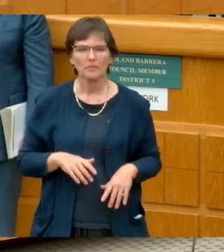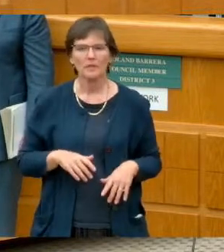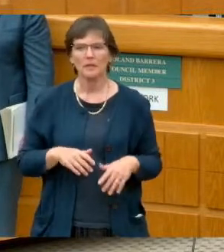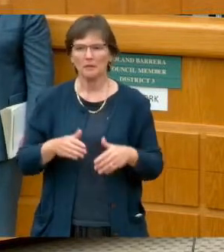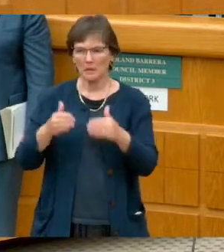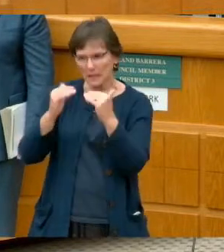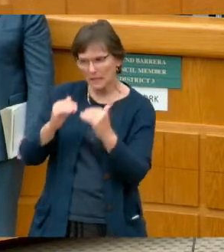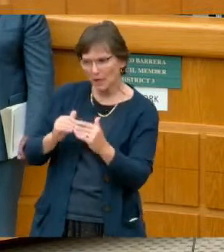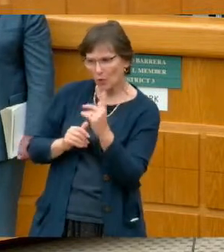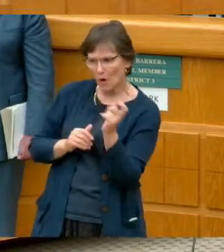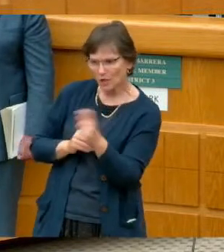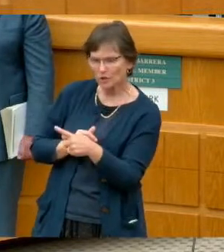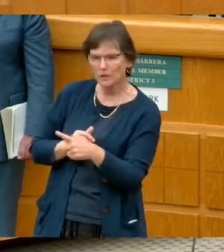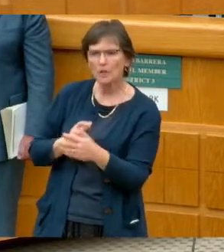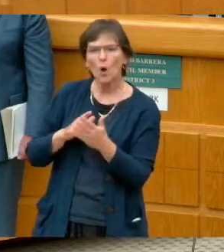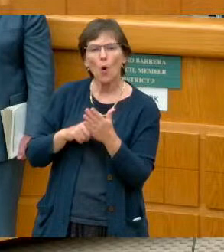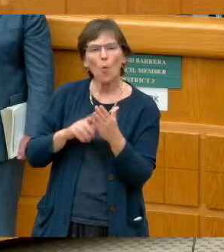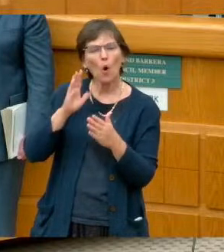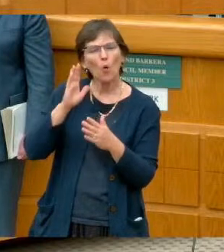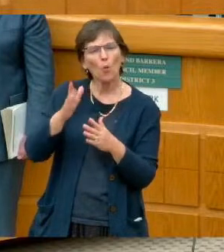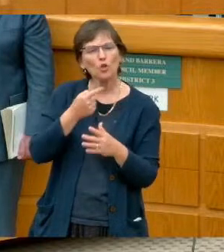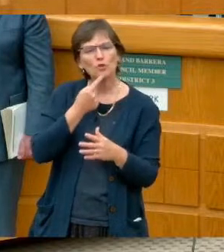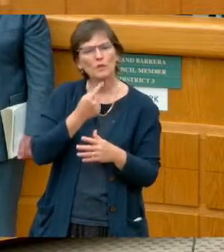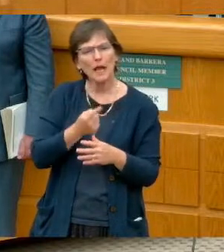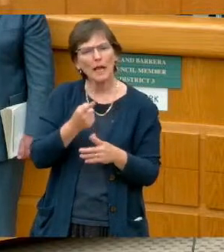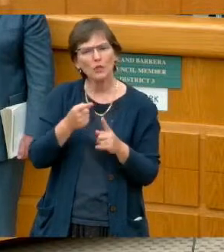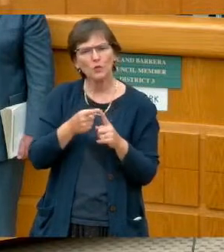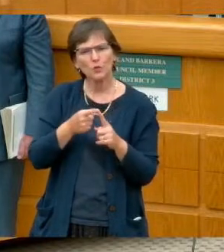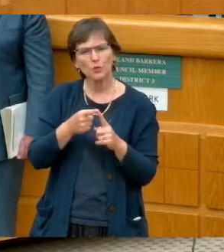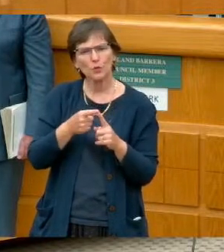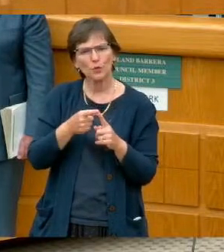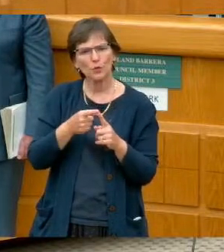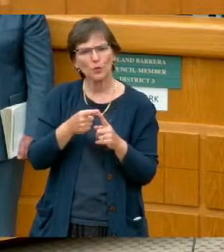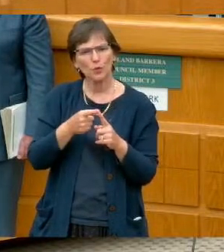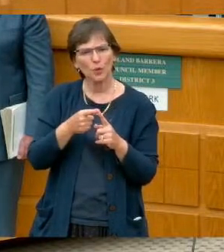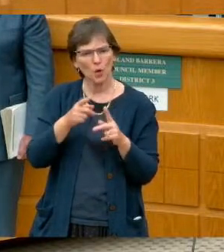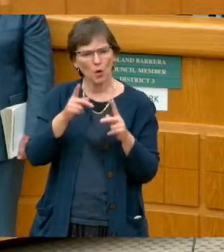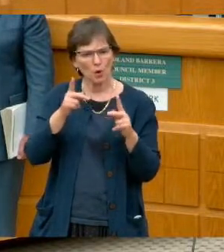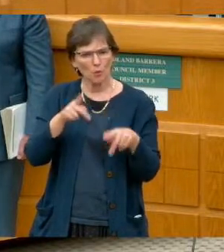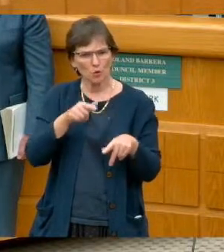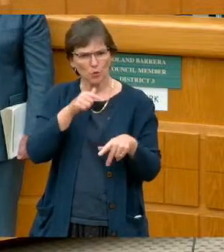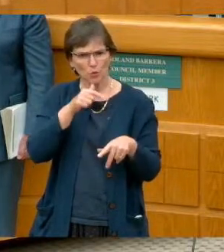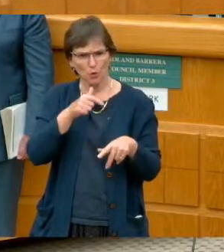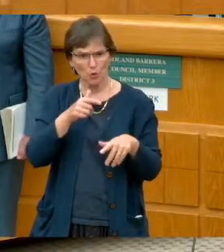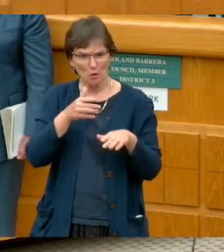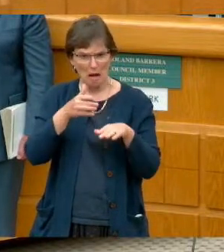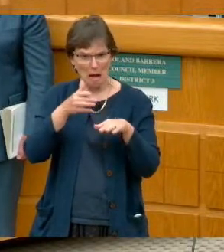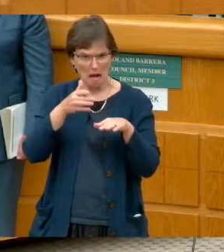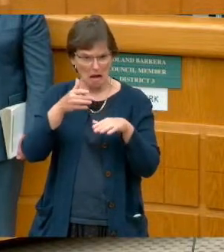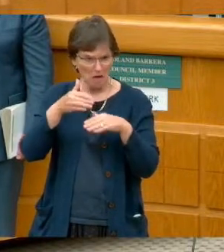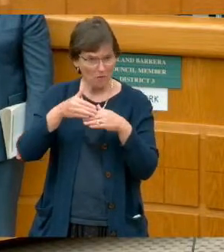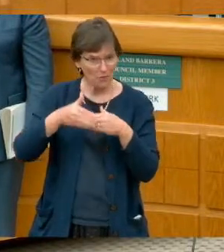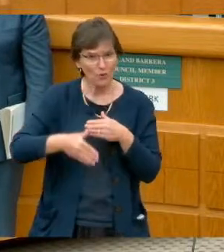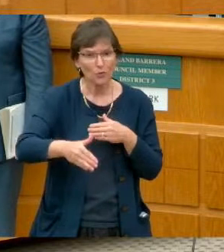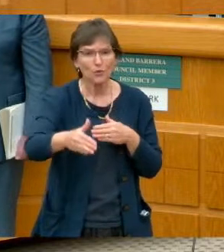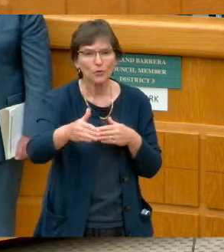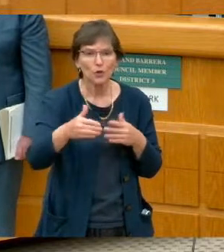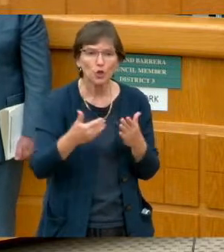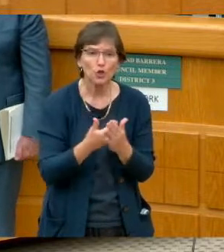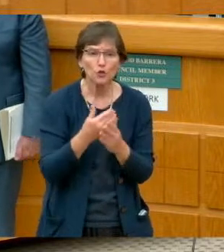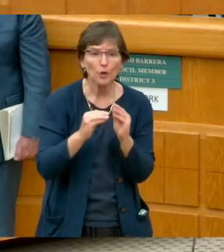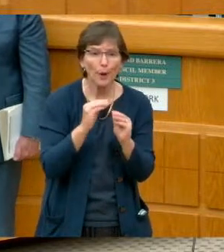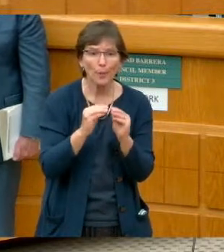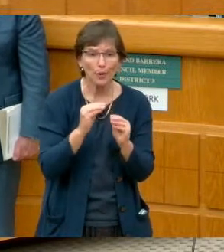Maybe for you or other officials, what would officials say to residents who may question the data after